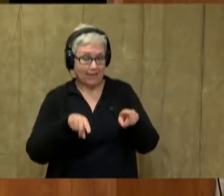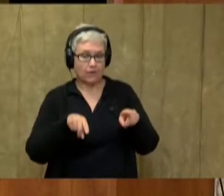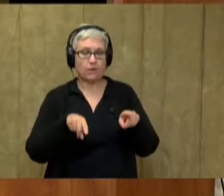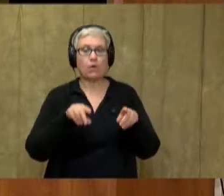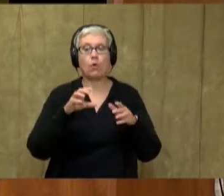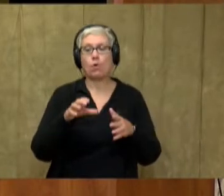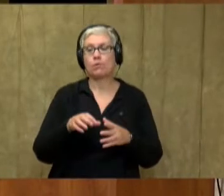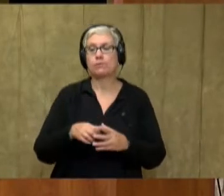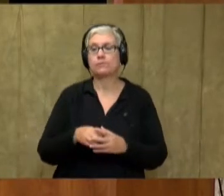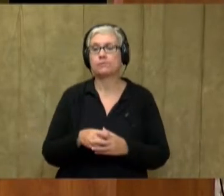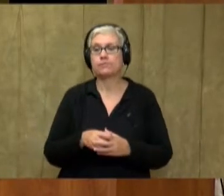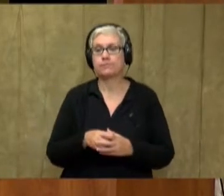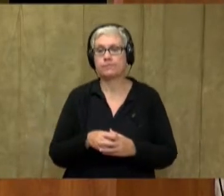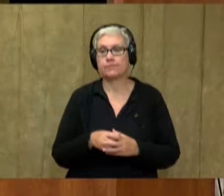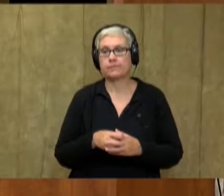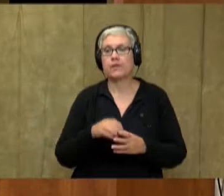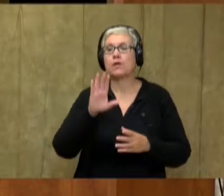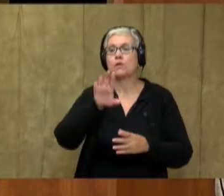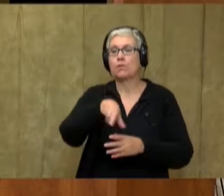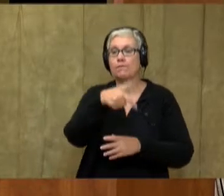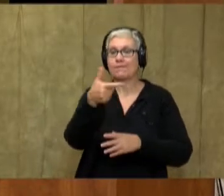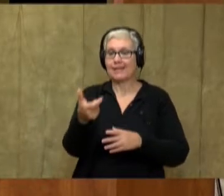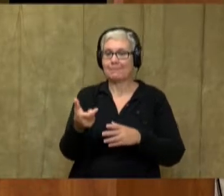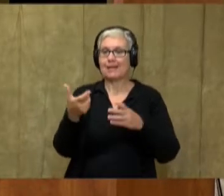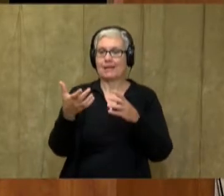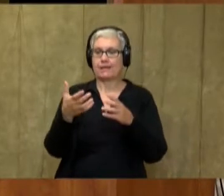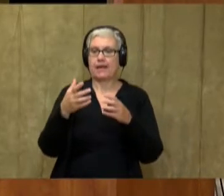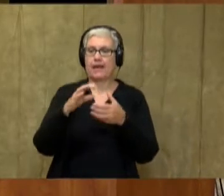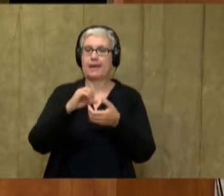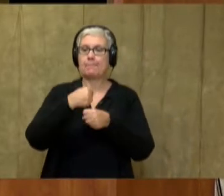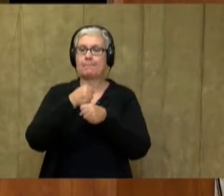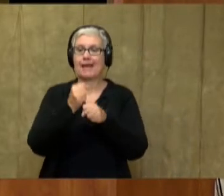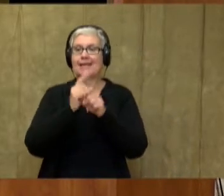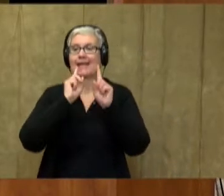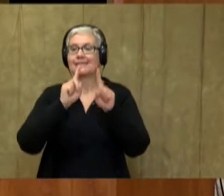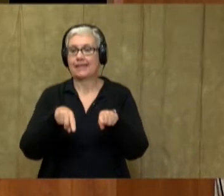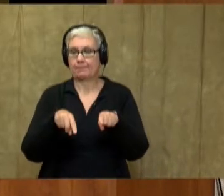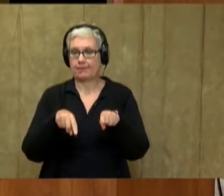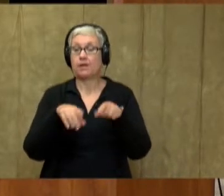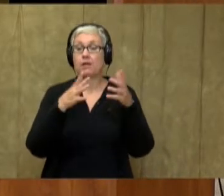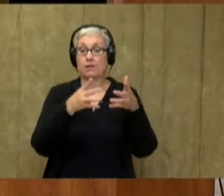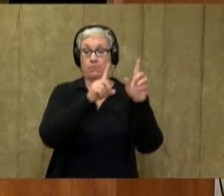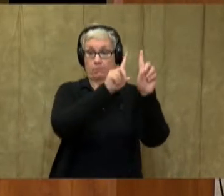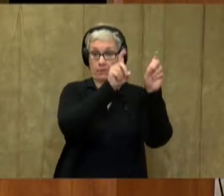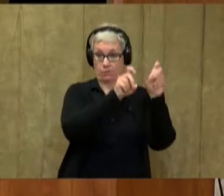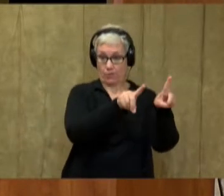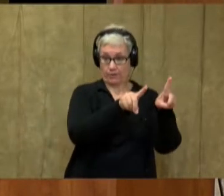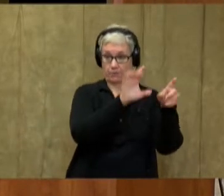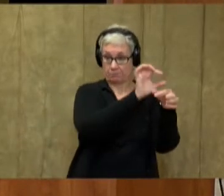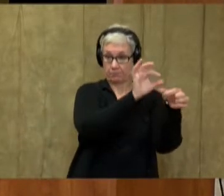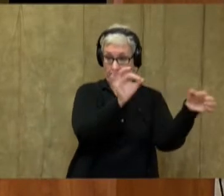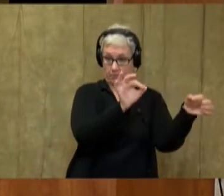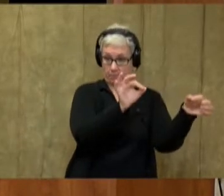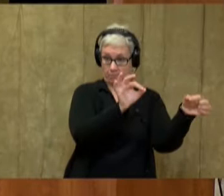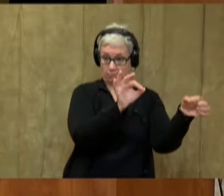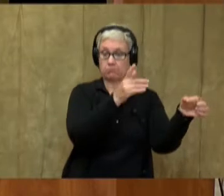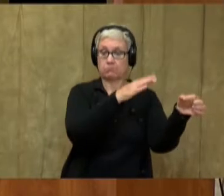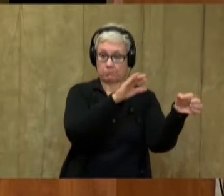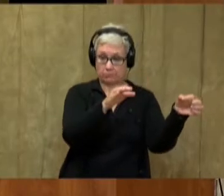respond to, you're going to flip that around, make it into a statement, and then that is going to be your claim that you will be